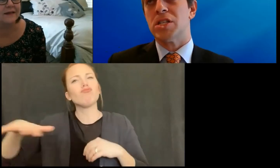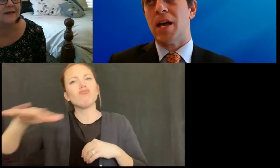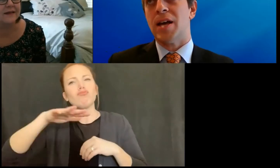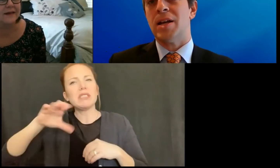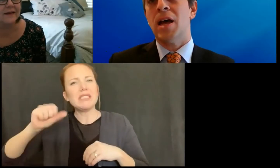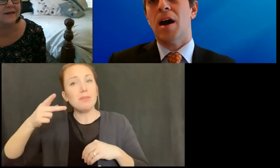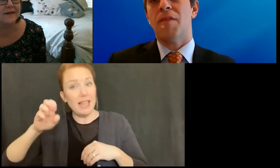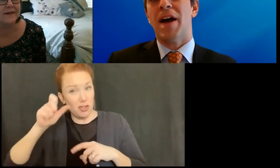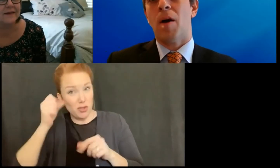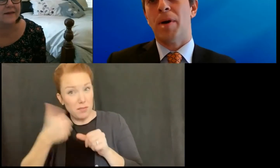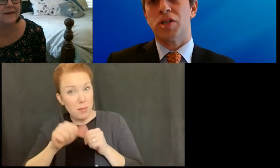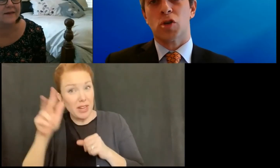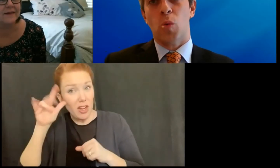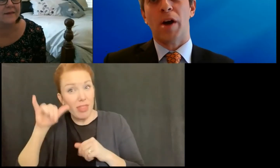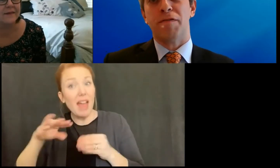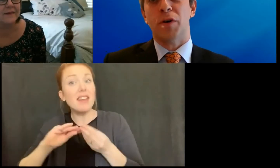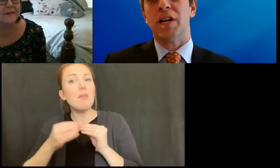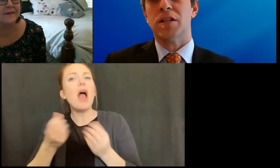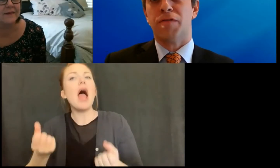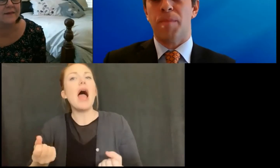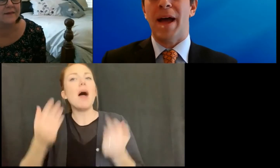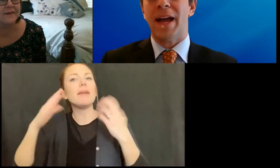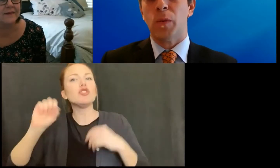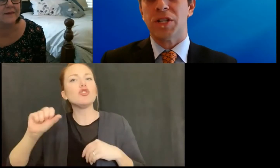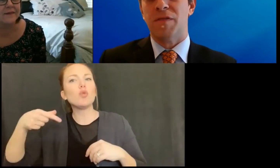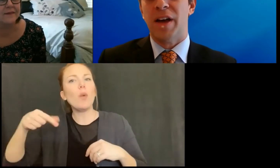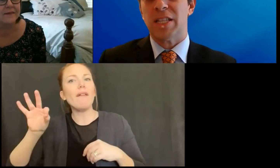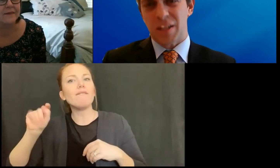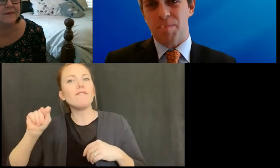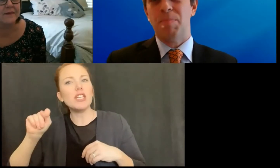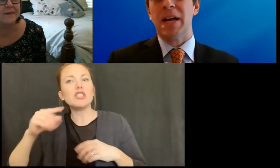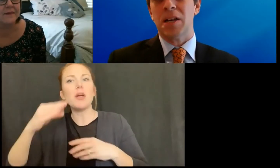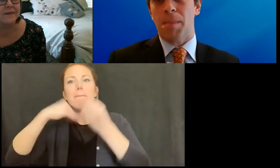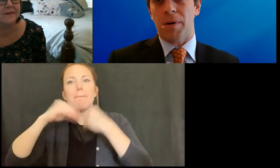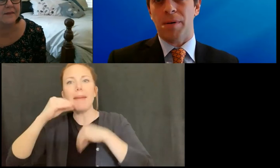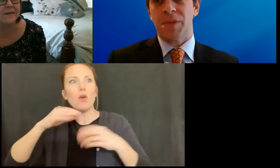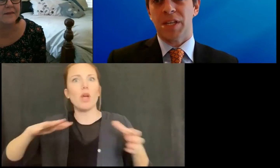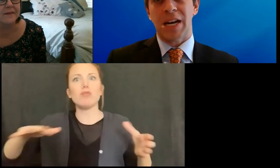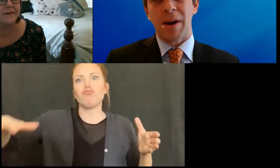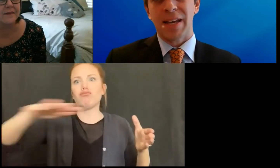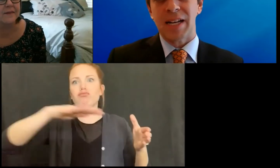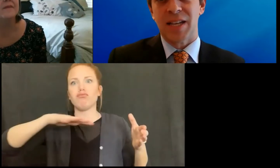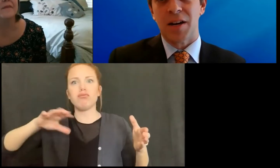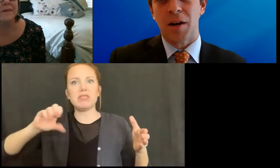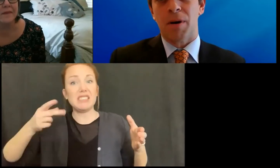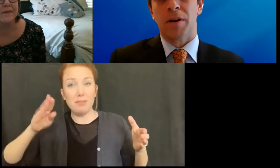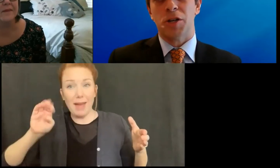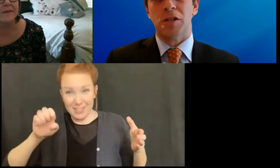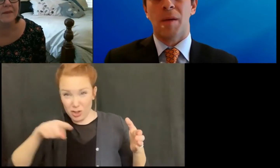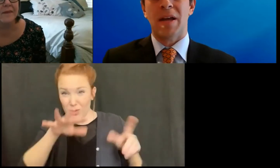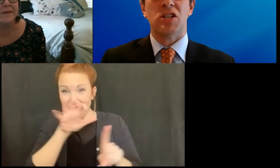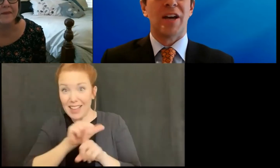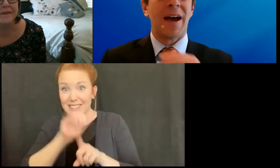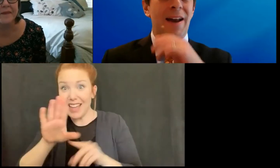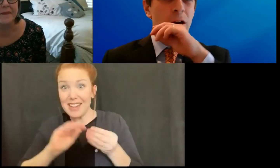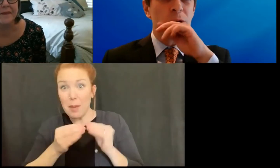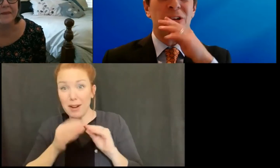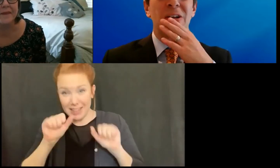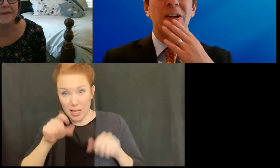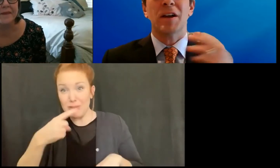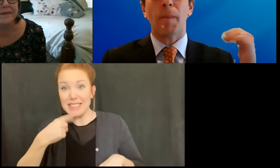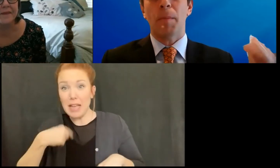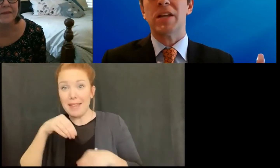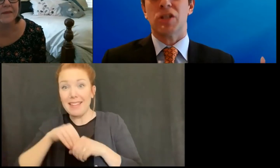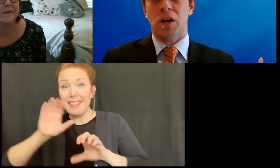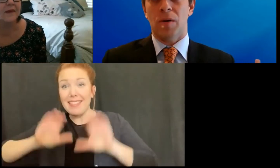number she said of how much square footage for banquets and events? It's a big number. Did anybody catch that number? Can you tell me in the chat? I know it